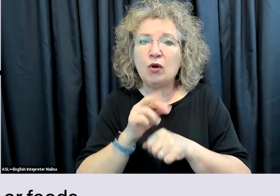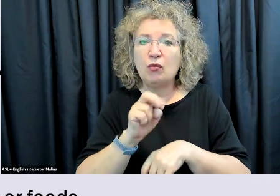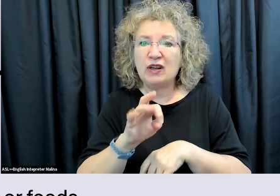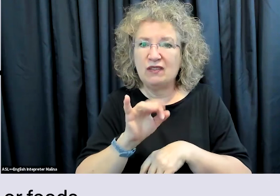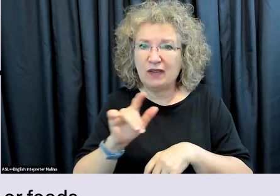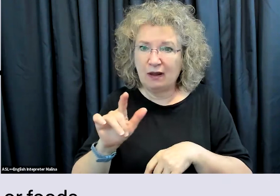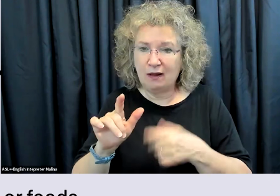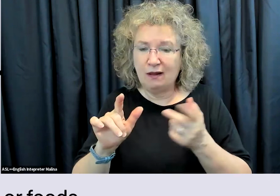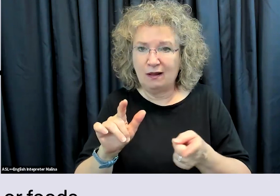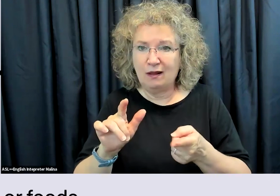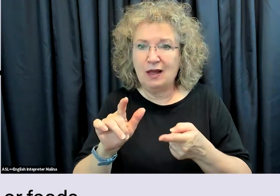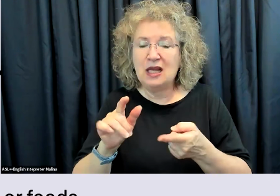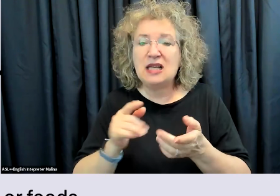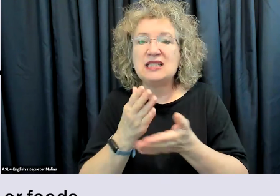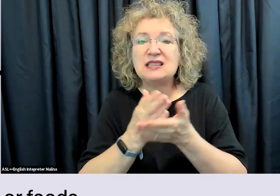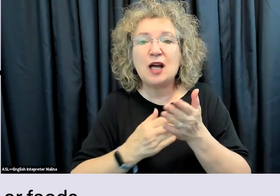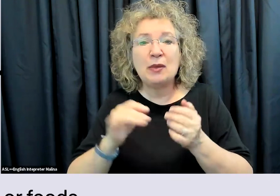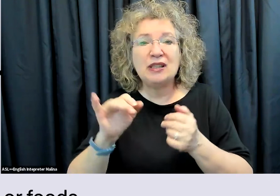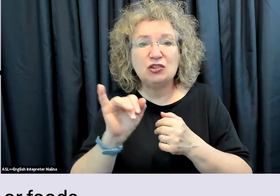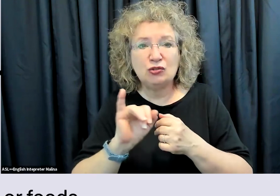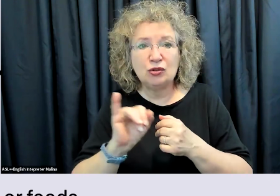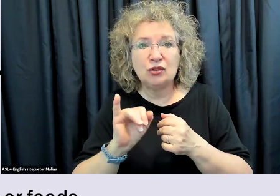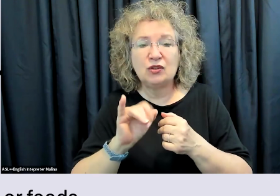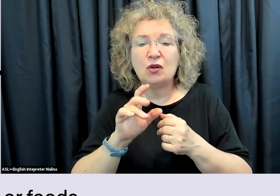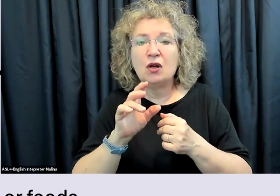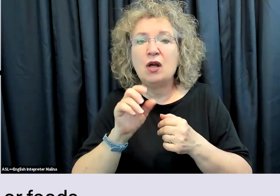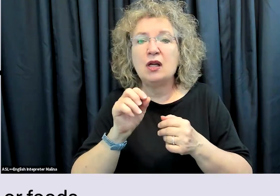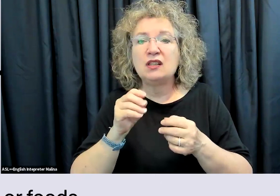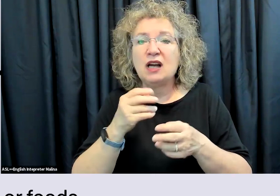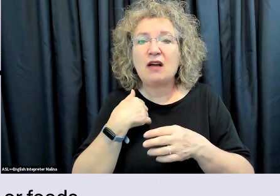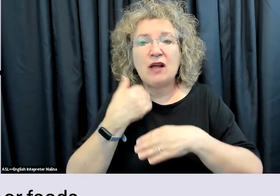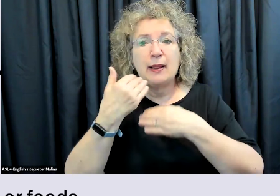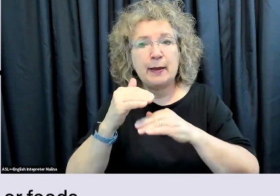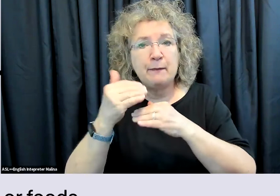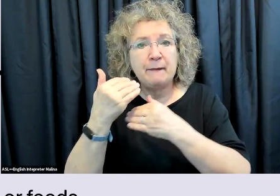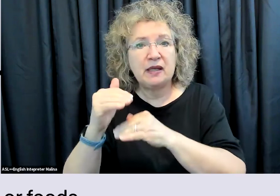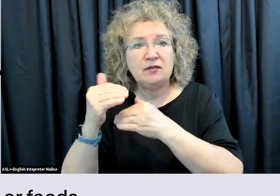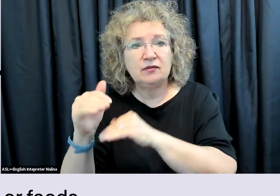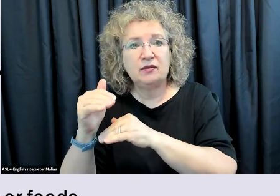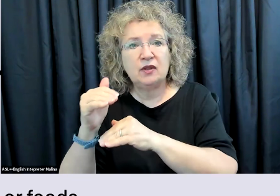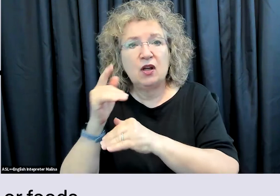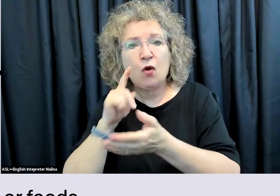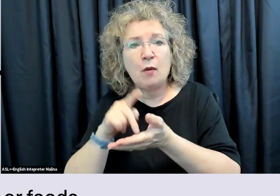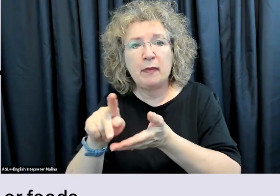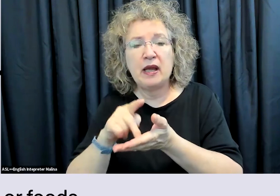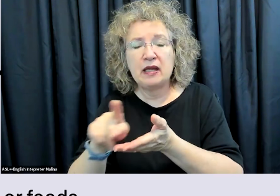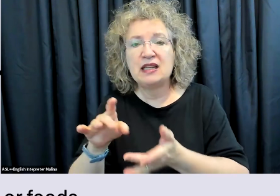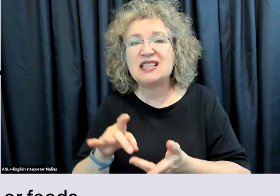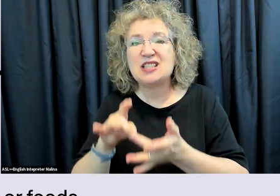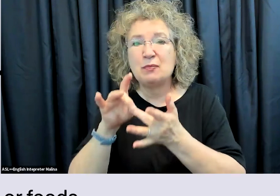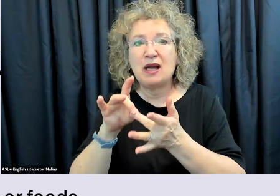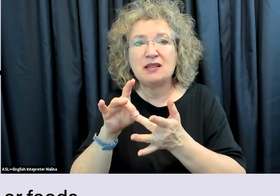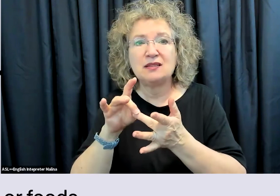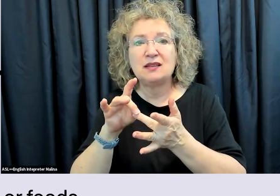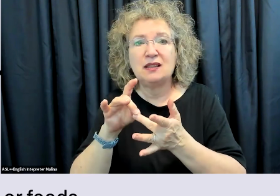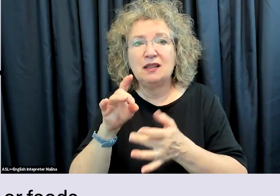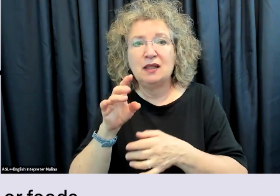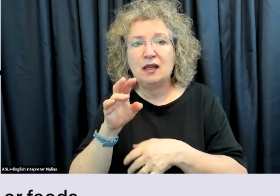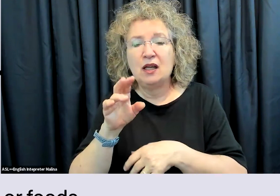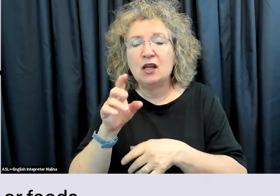substances or high-cost meds, as do some companies and state regulations. And again, as mentioned